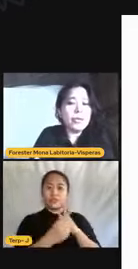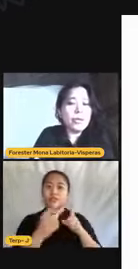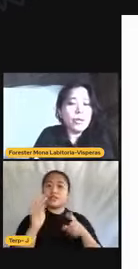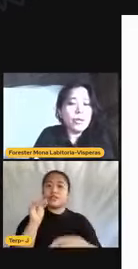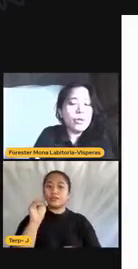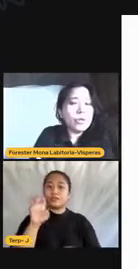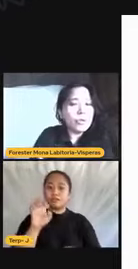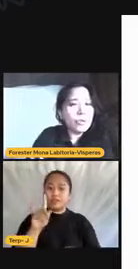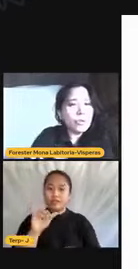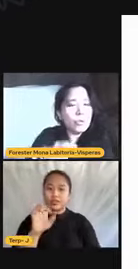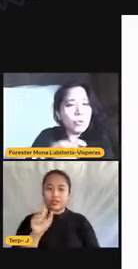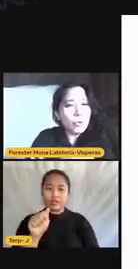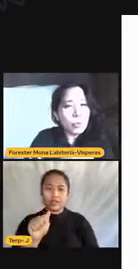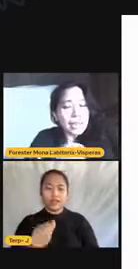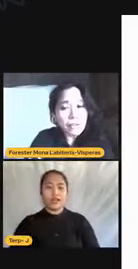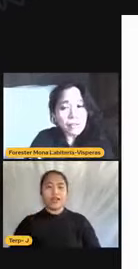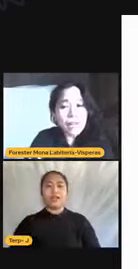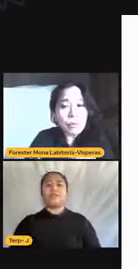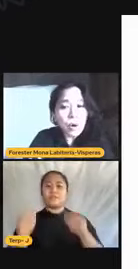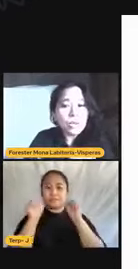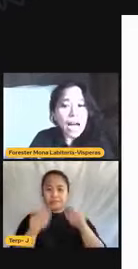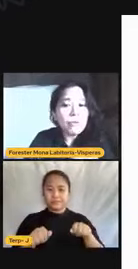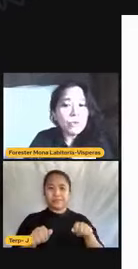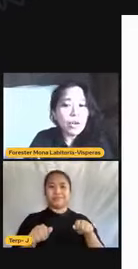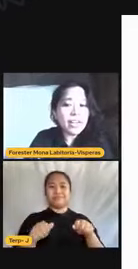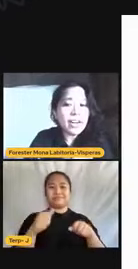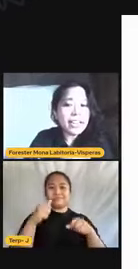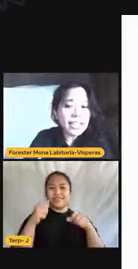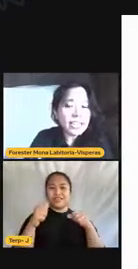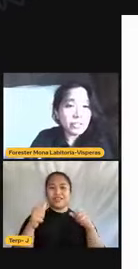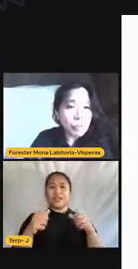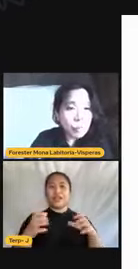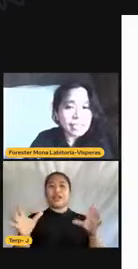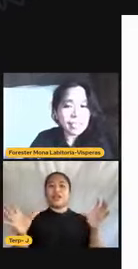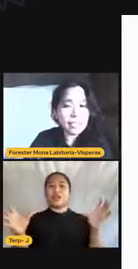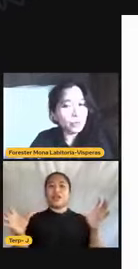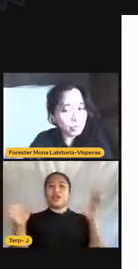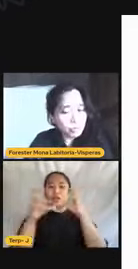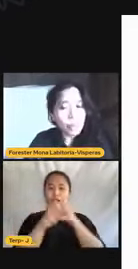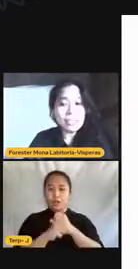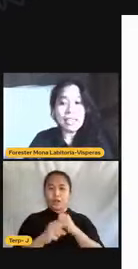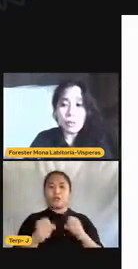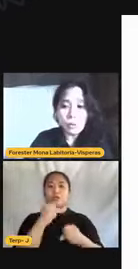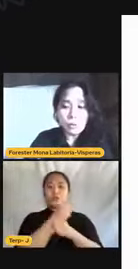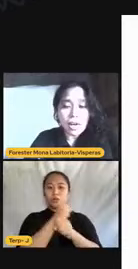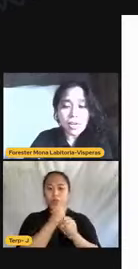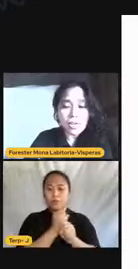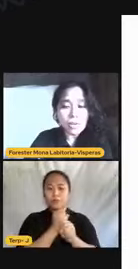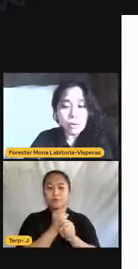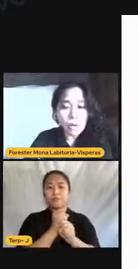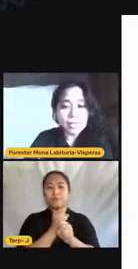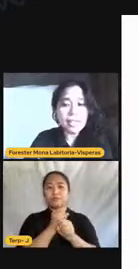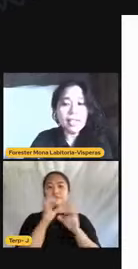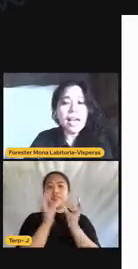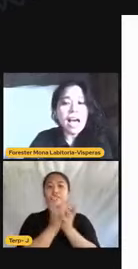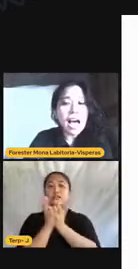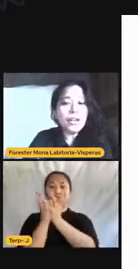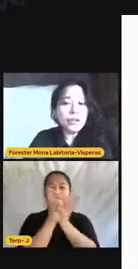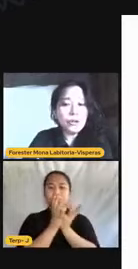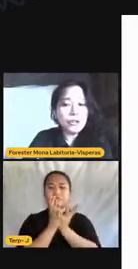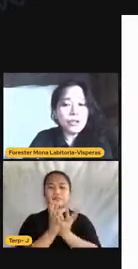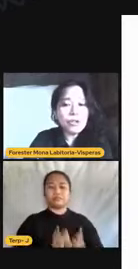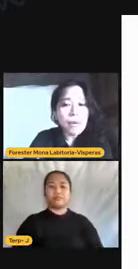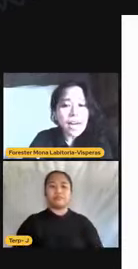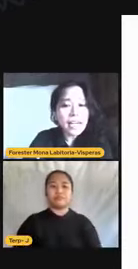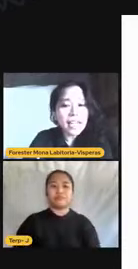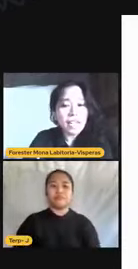Yun. So, aside from that, we also have to guard our kids from pests or crops natin, kung yung anak natin yung crops natin.